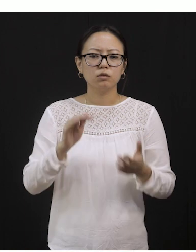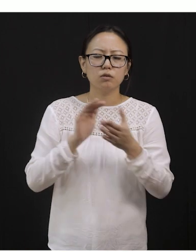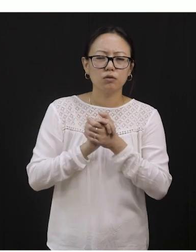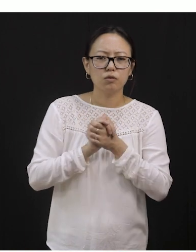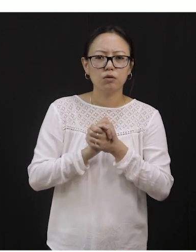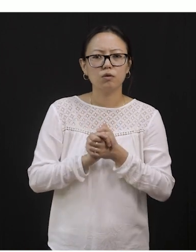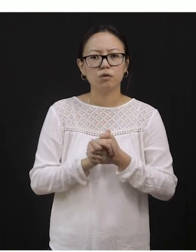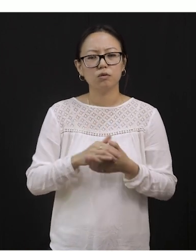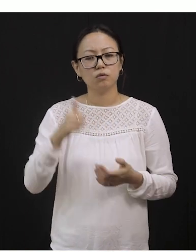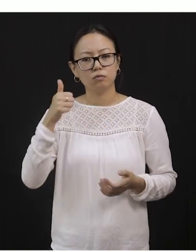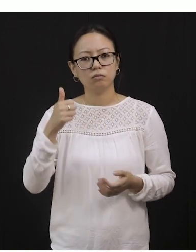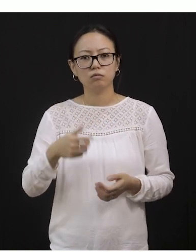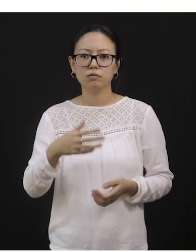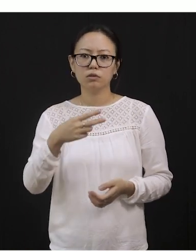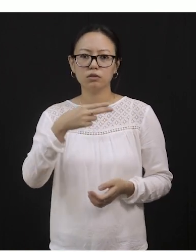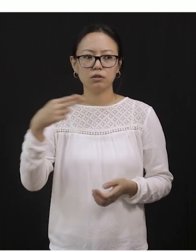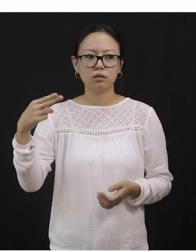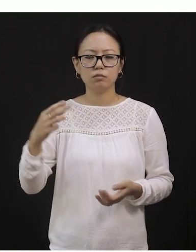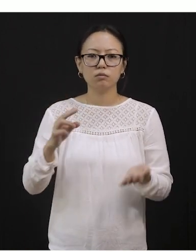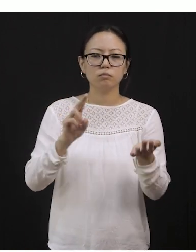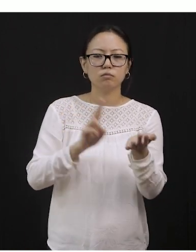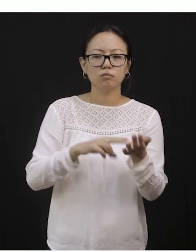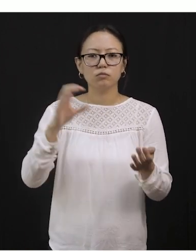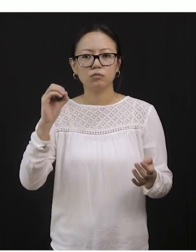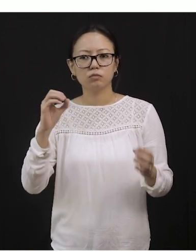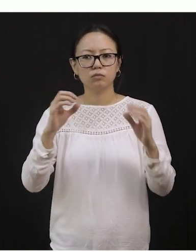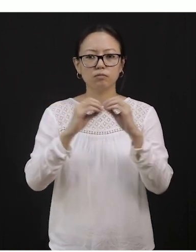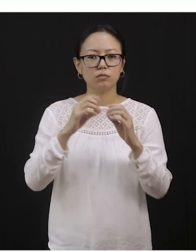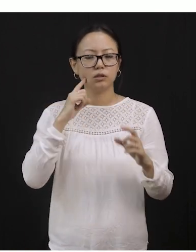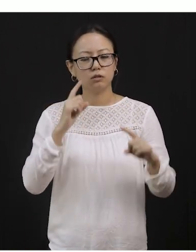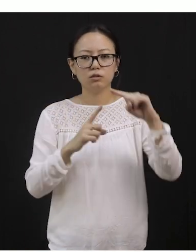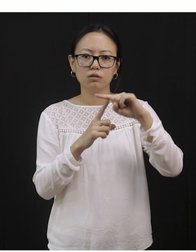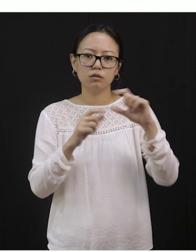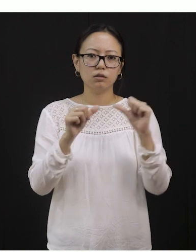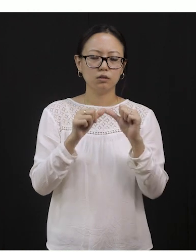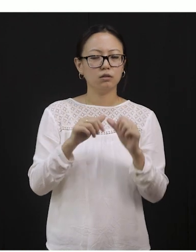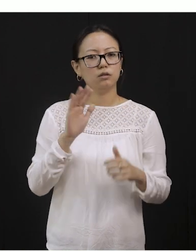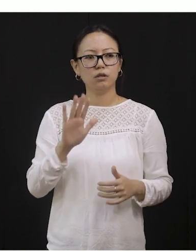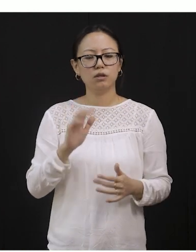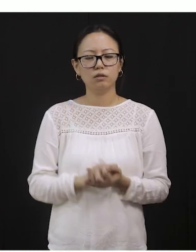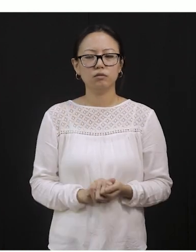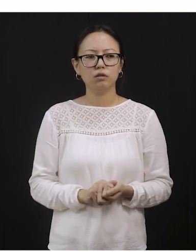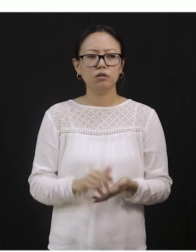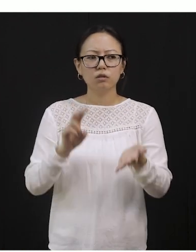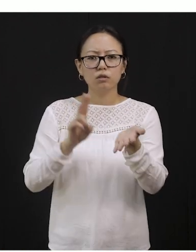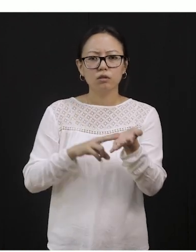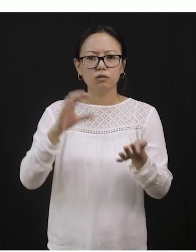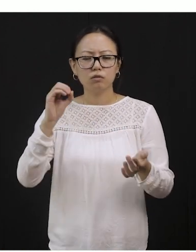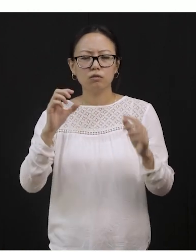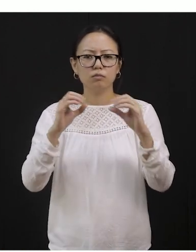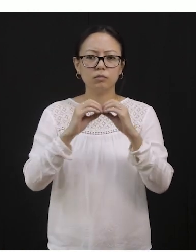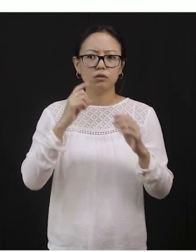named Nobita. Everybody knows him. And you know that Nobita is very lazy, right? And he always used to rely on Doraemon,